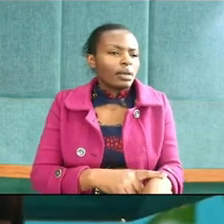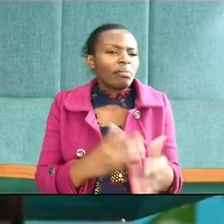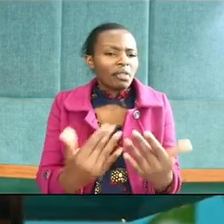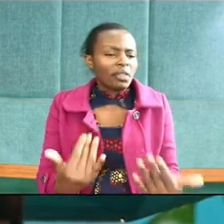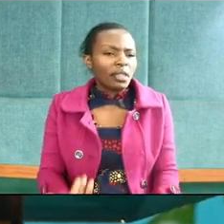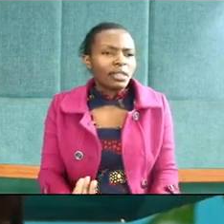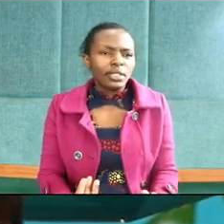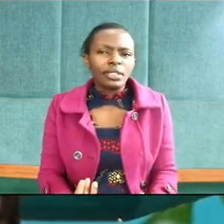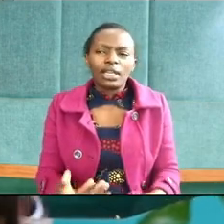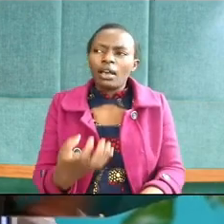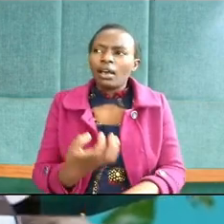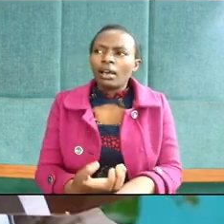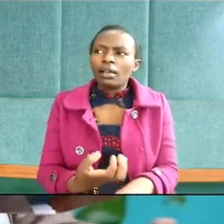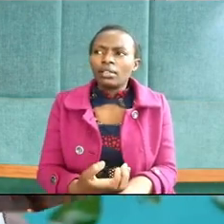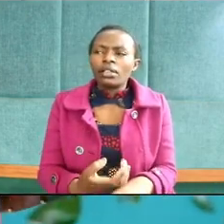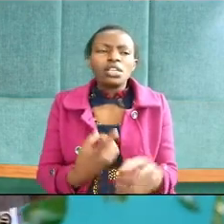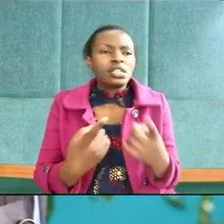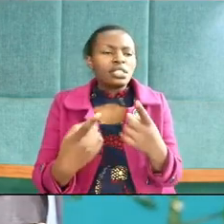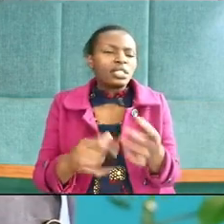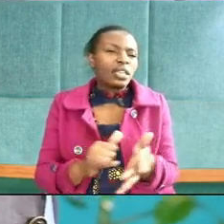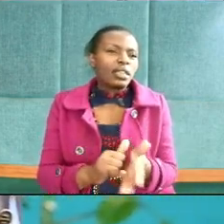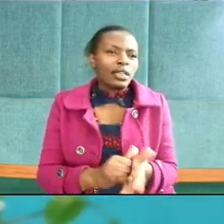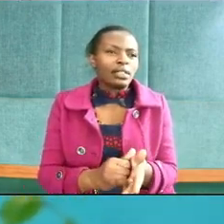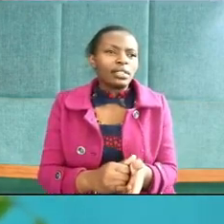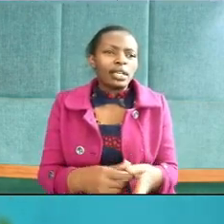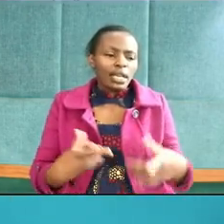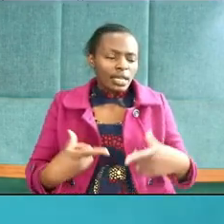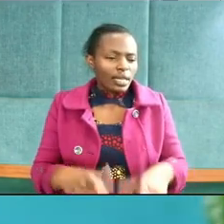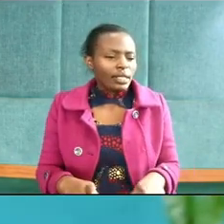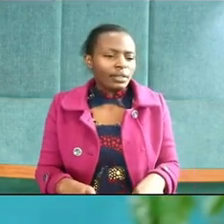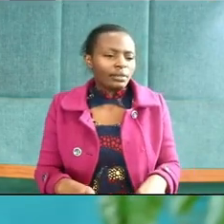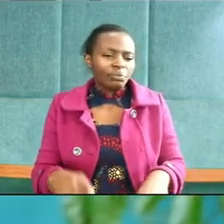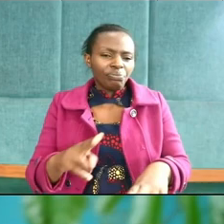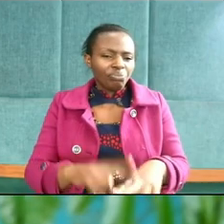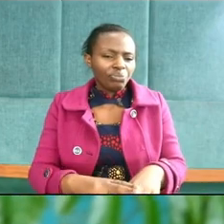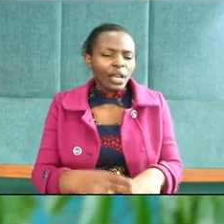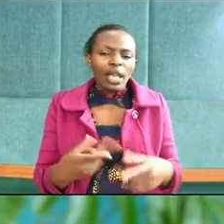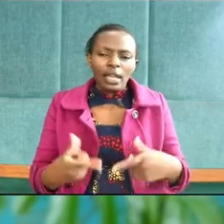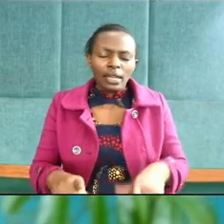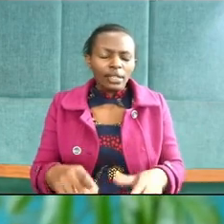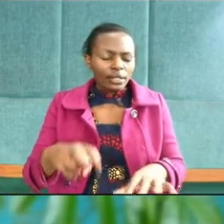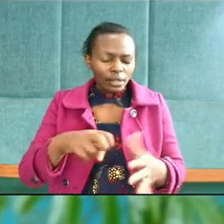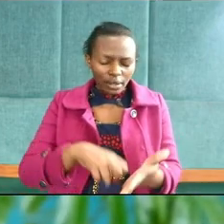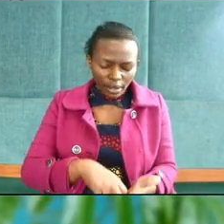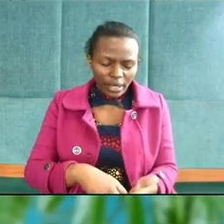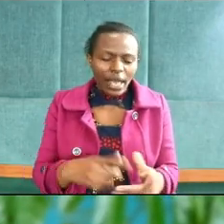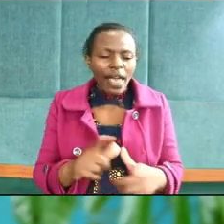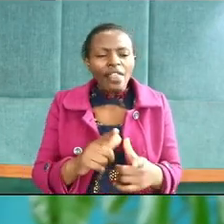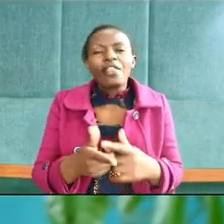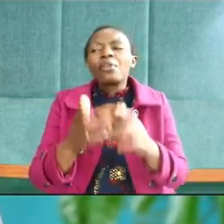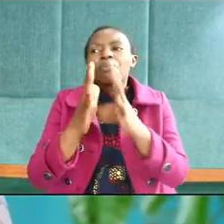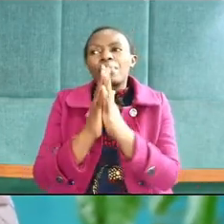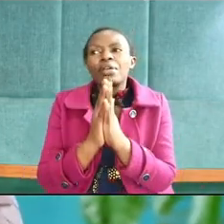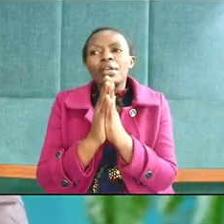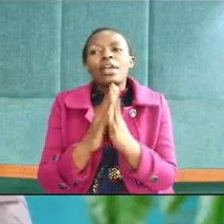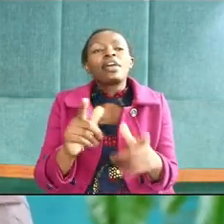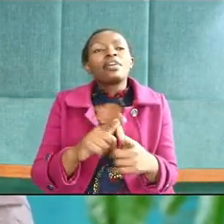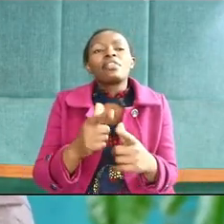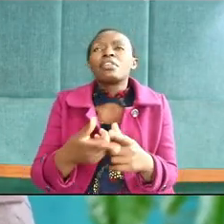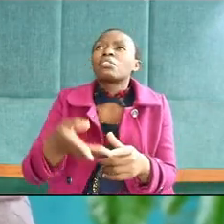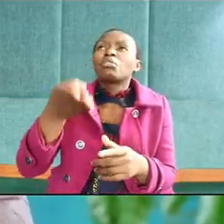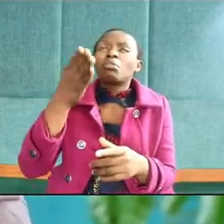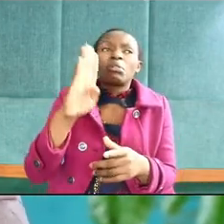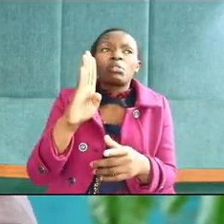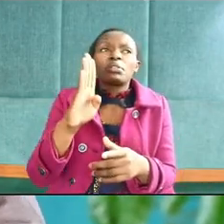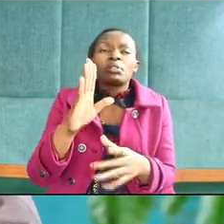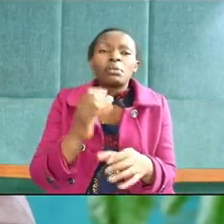will tell you, Mama, let's sit down, let's kneel down, let's pray. And let God calm our nerves,